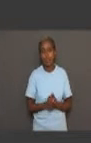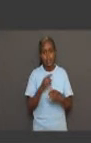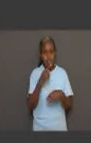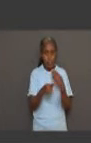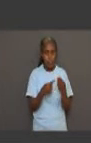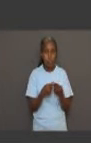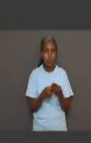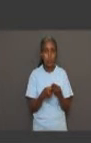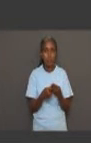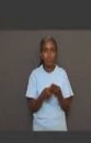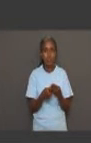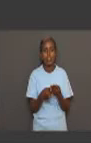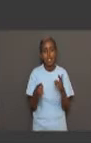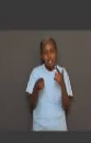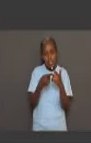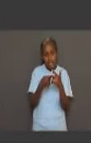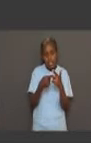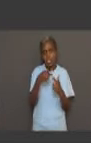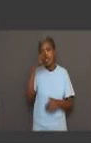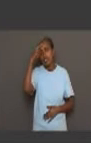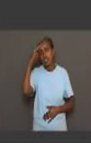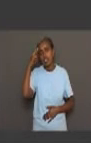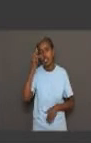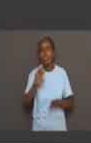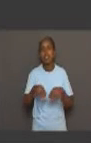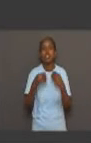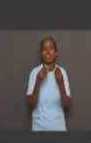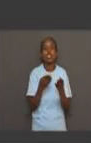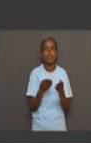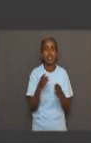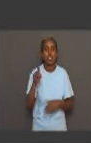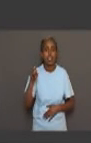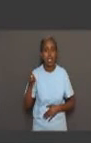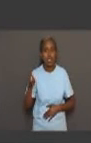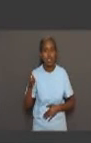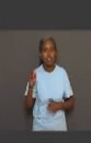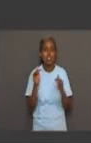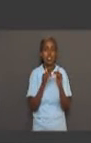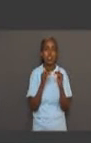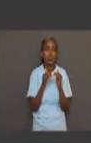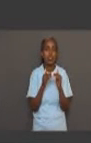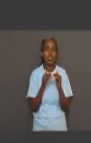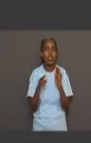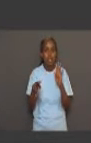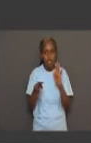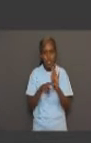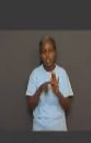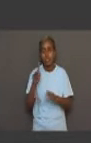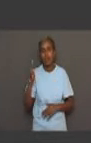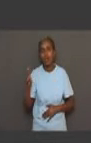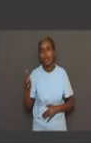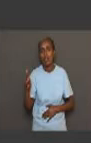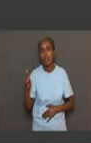Therefore, the second case gives us x equals negative